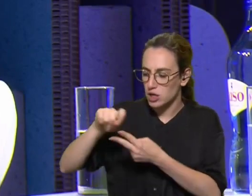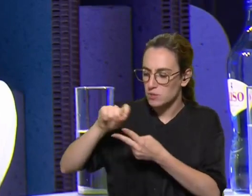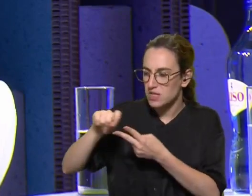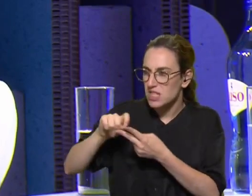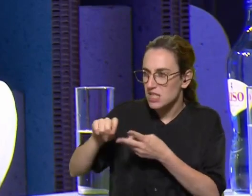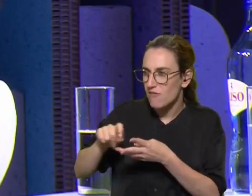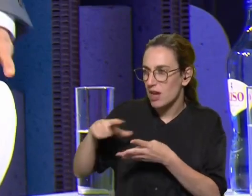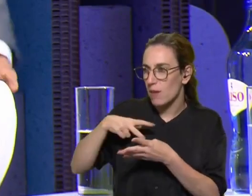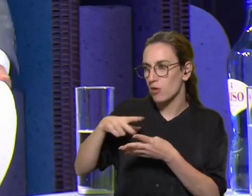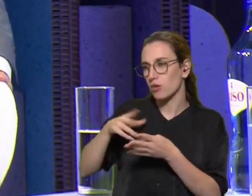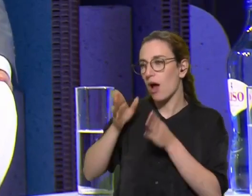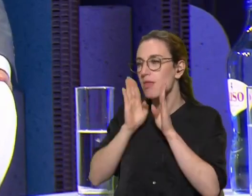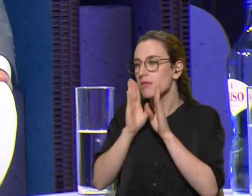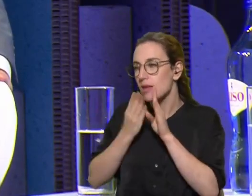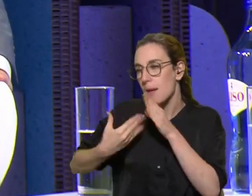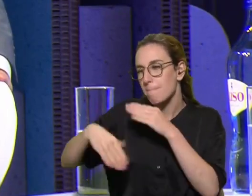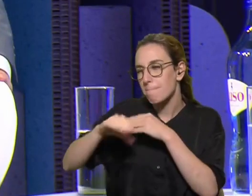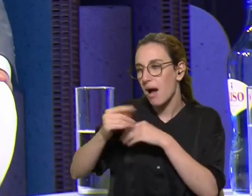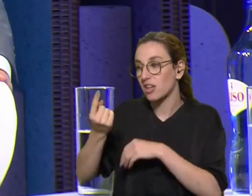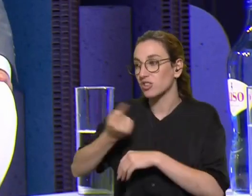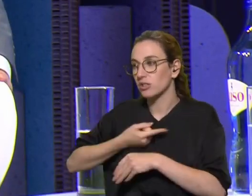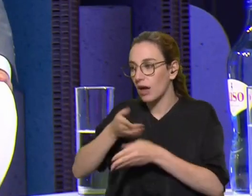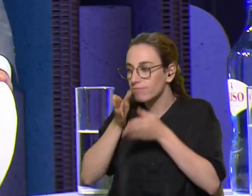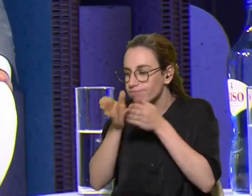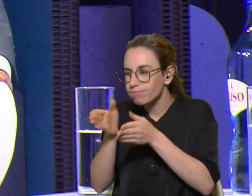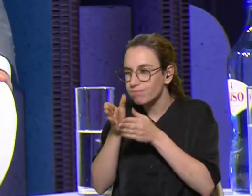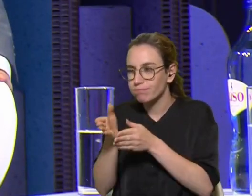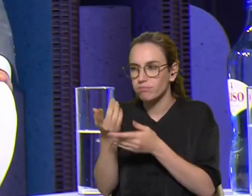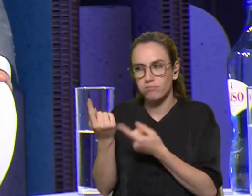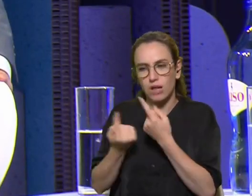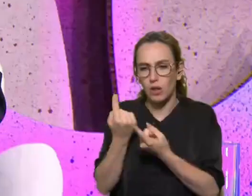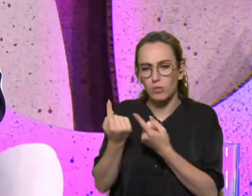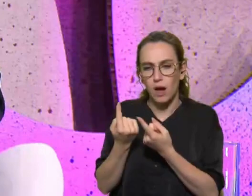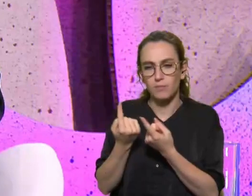has to think more of?